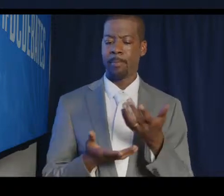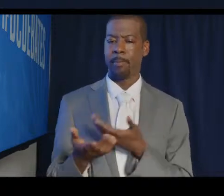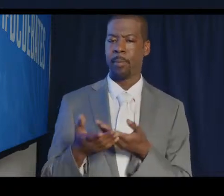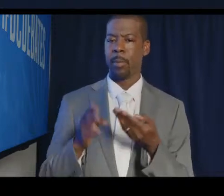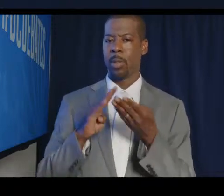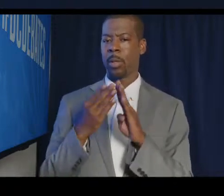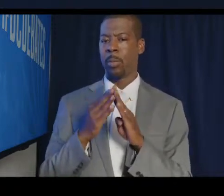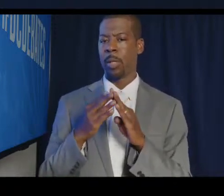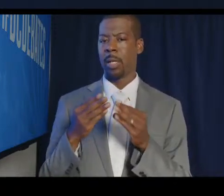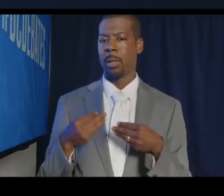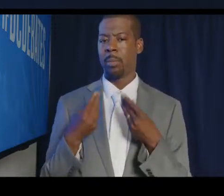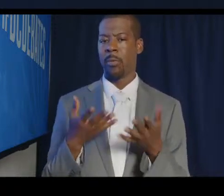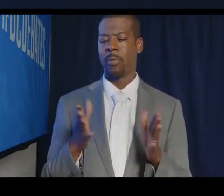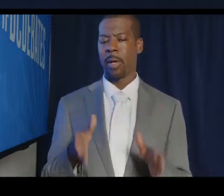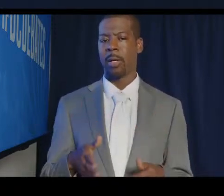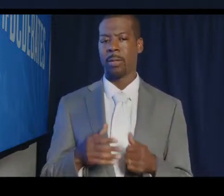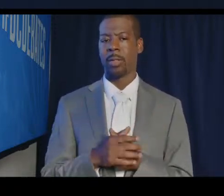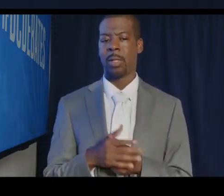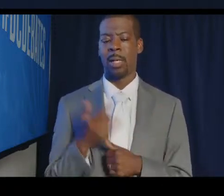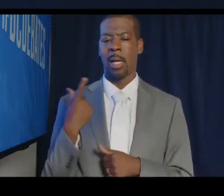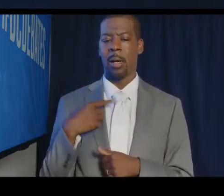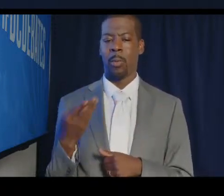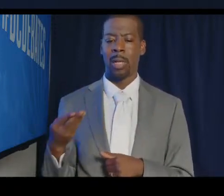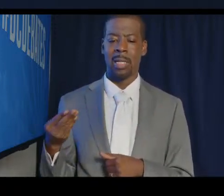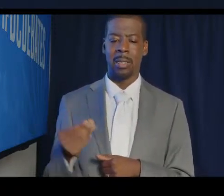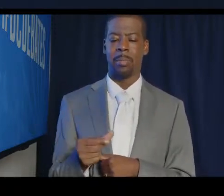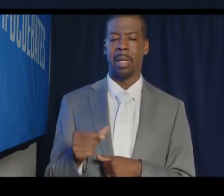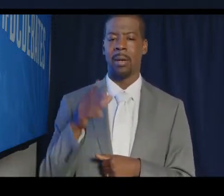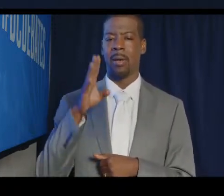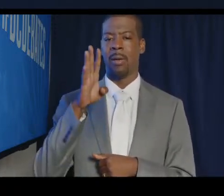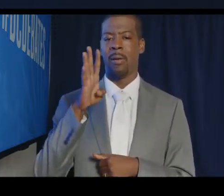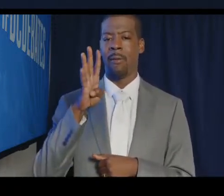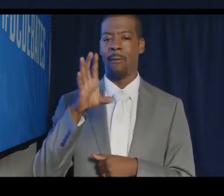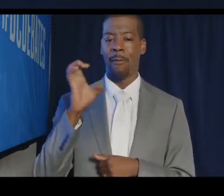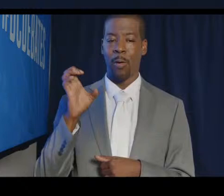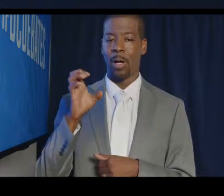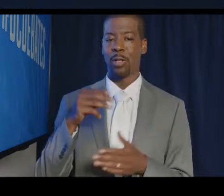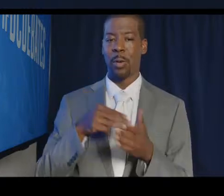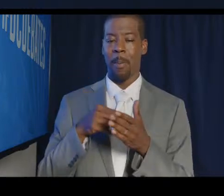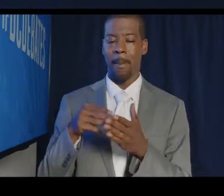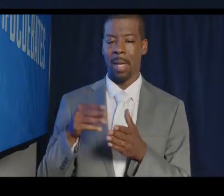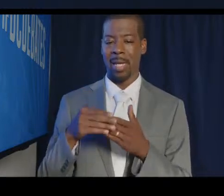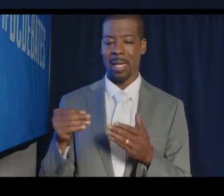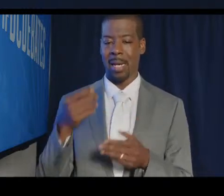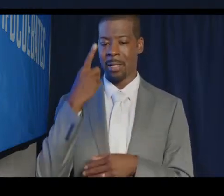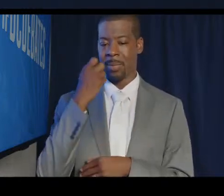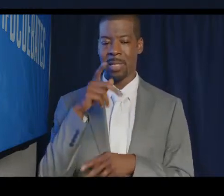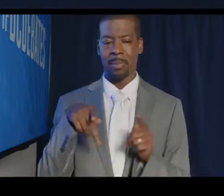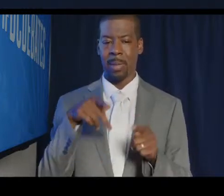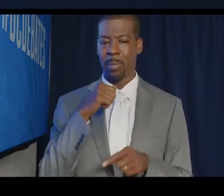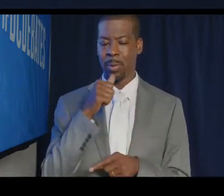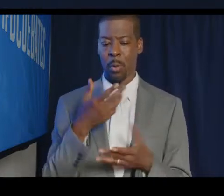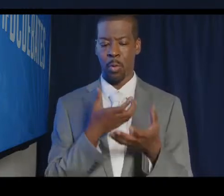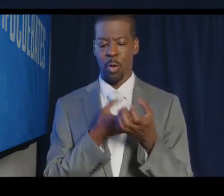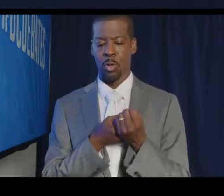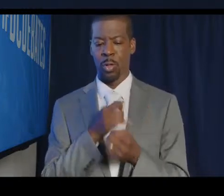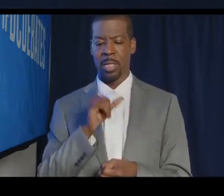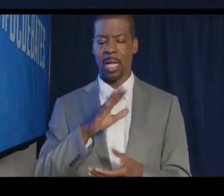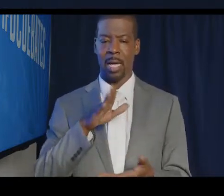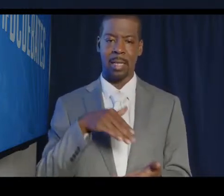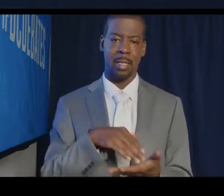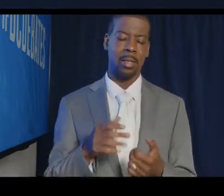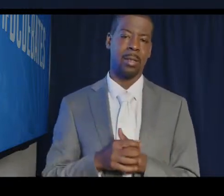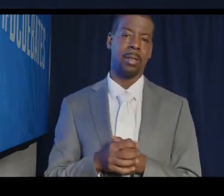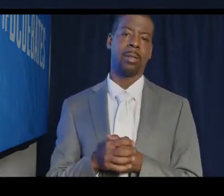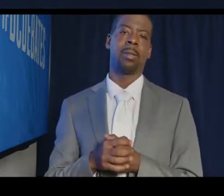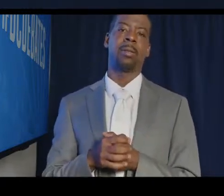because I don't want us to have spent $400 million on a new facility and no one come because they don't trust that they're going to get quality care on the inside.